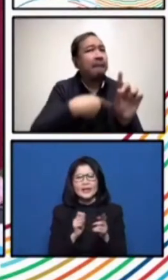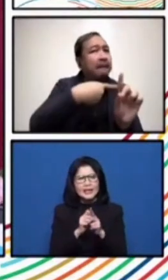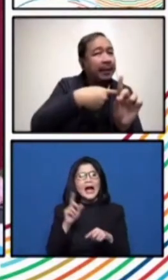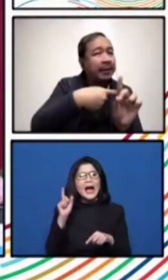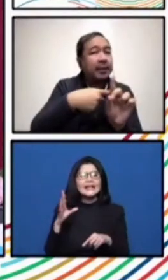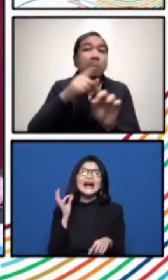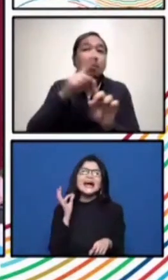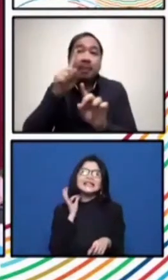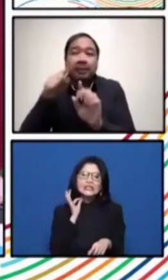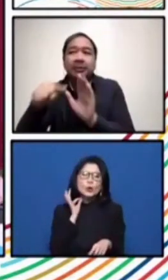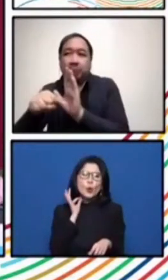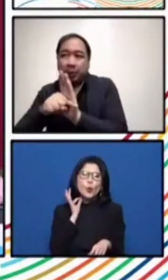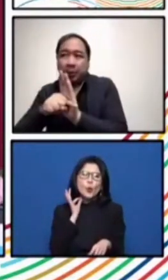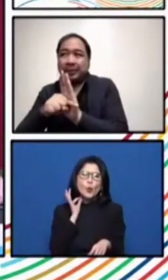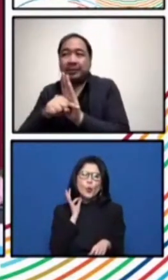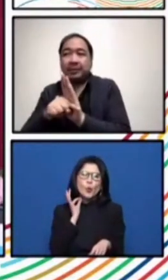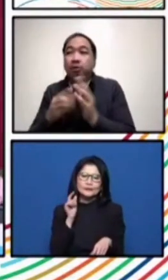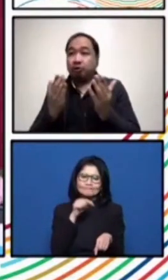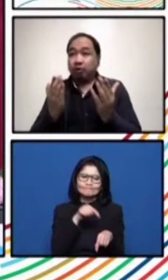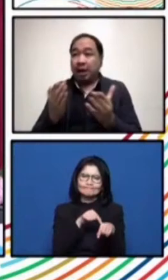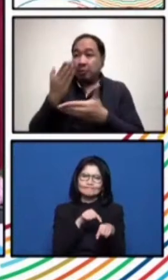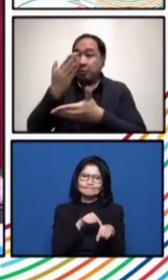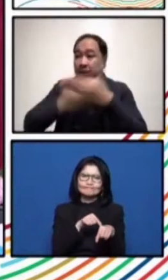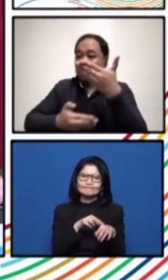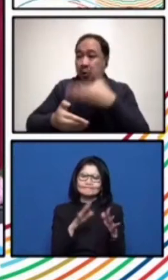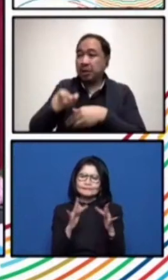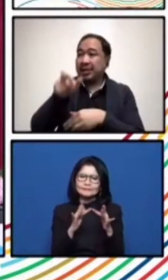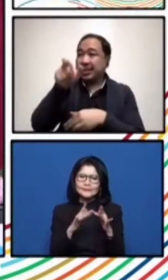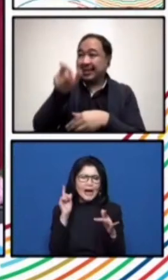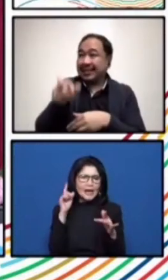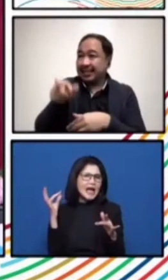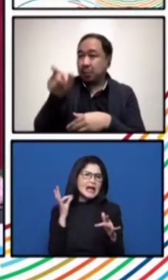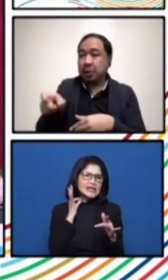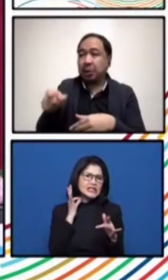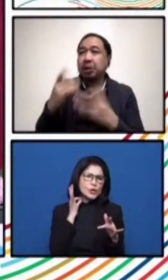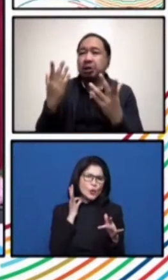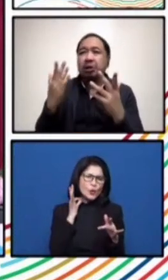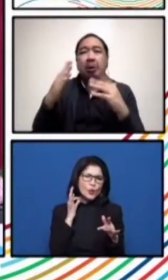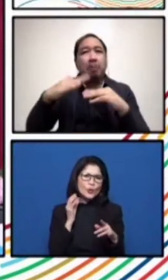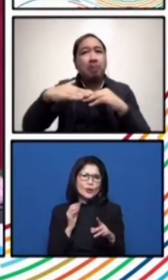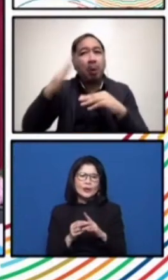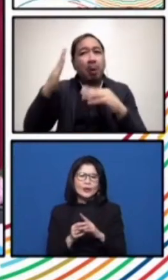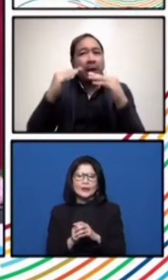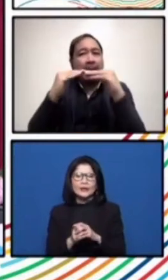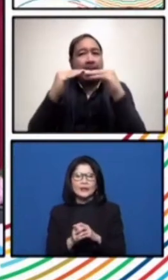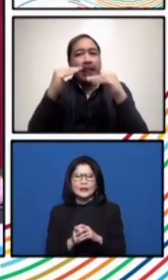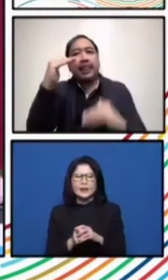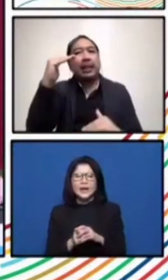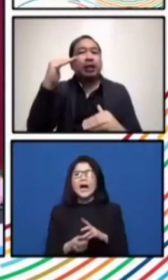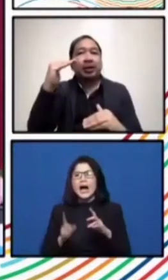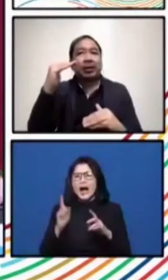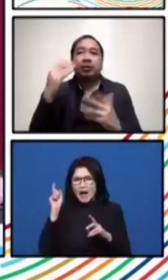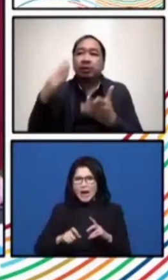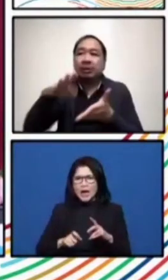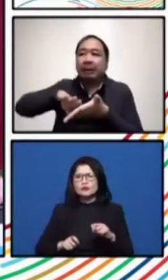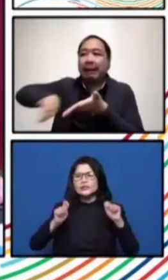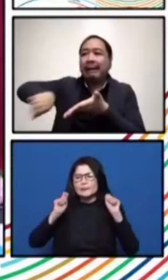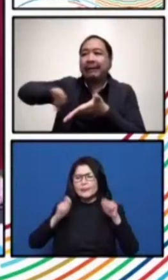exclusion if not utilized correctly or